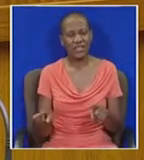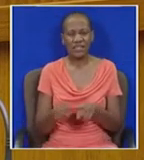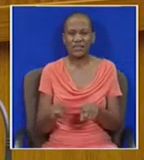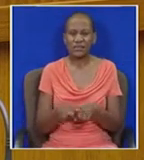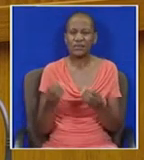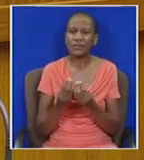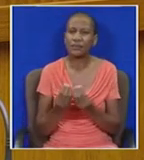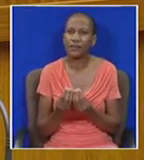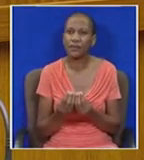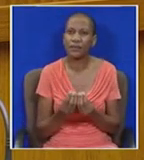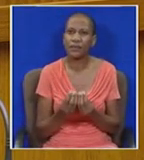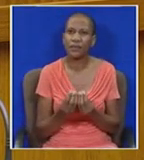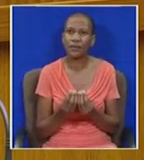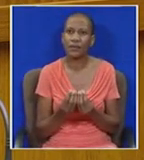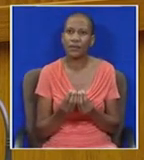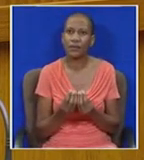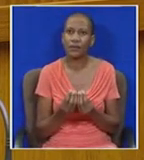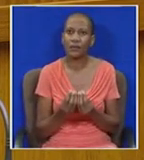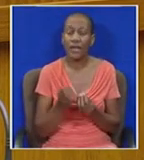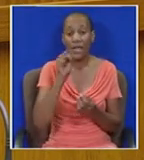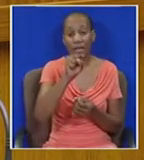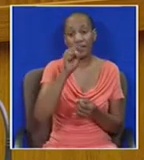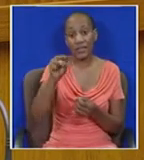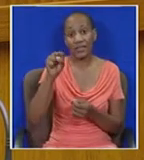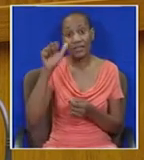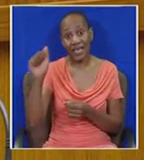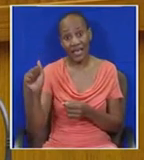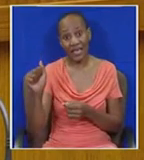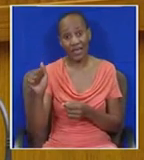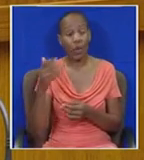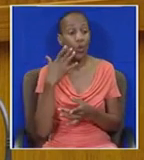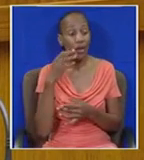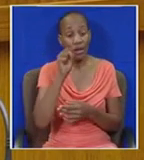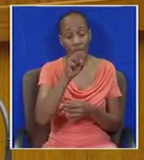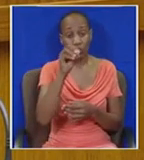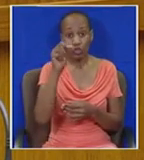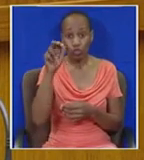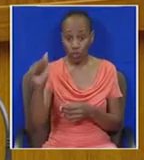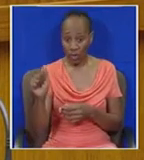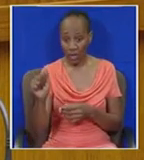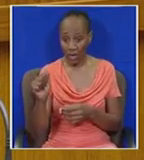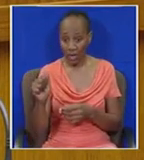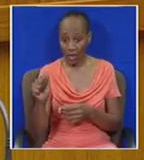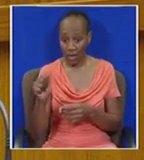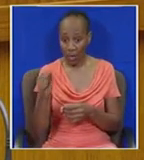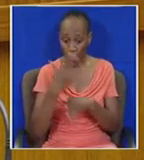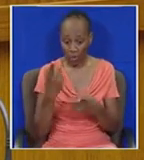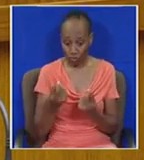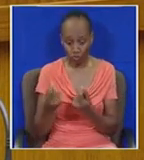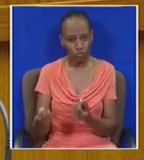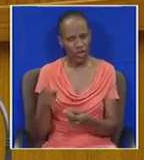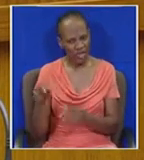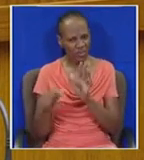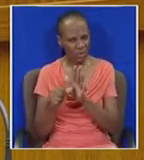the assistance of the State Security Agency during SONA might not be an issue in itself, it does,